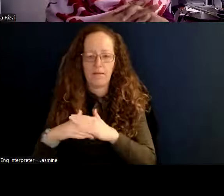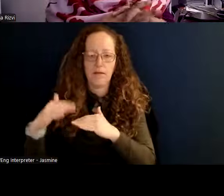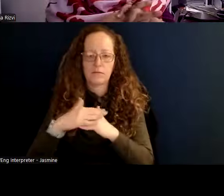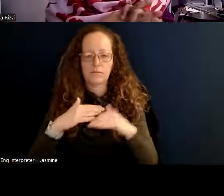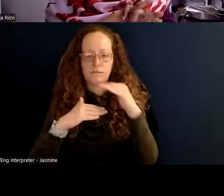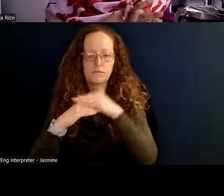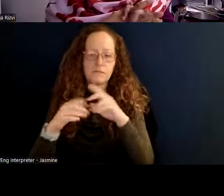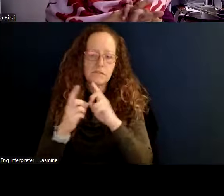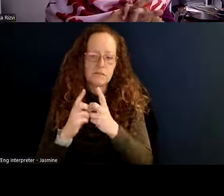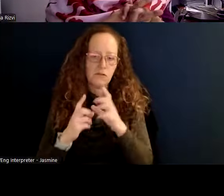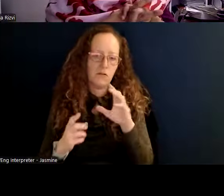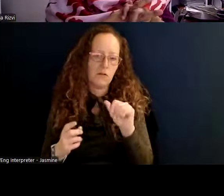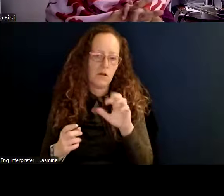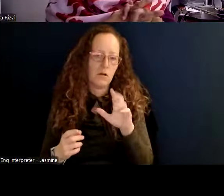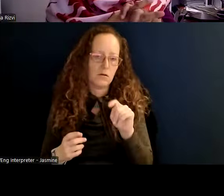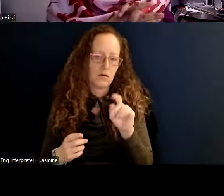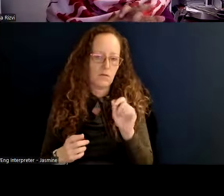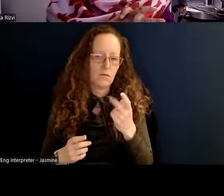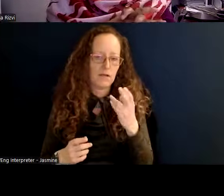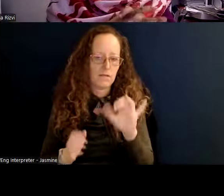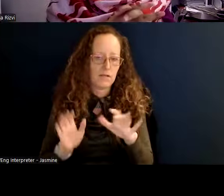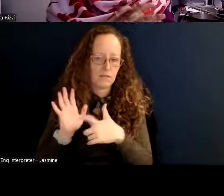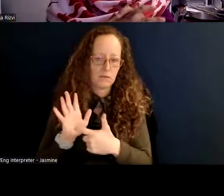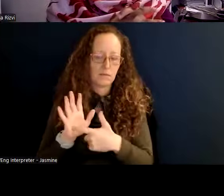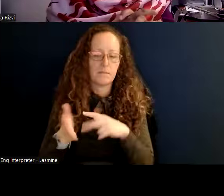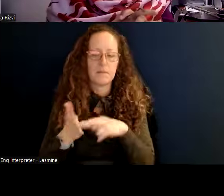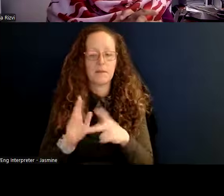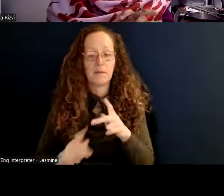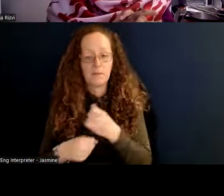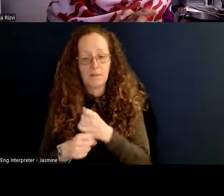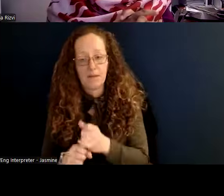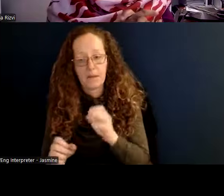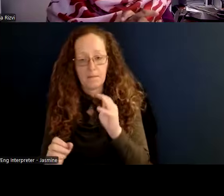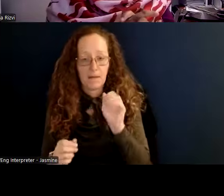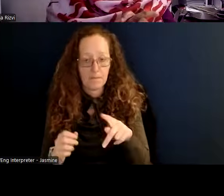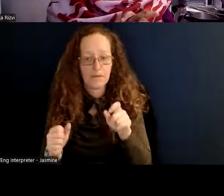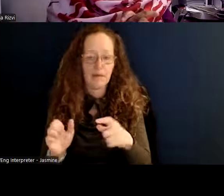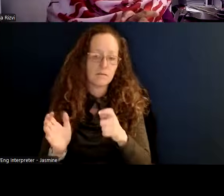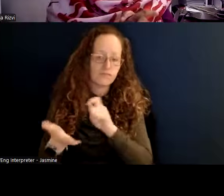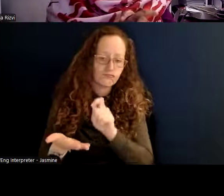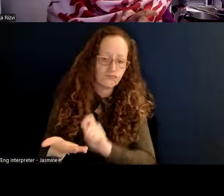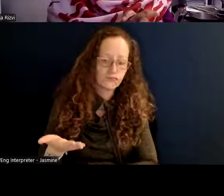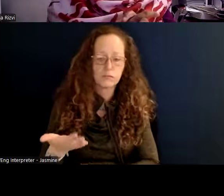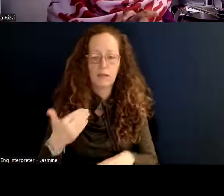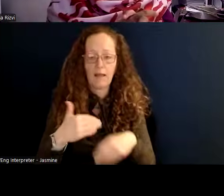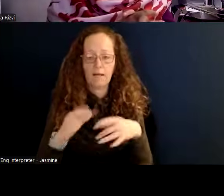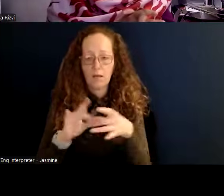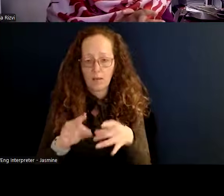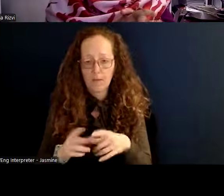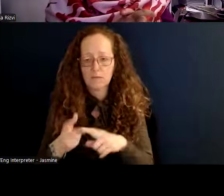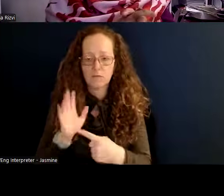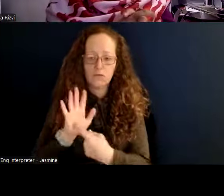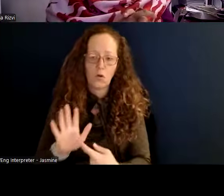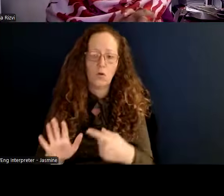cartographic representation that allows map creators to annotate and illustrate geographical and social space in